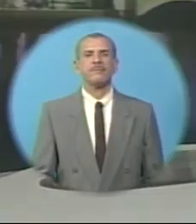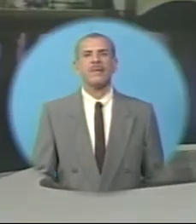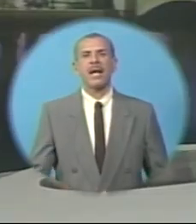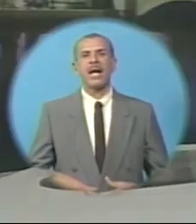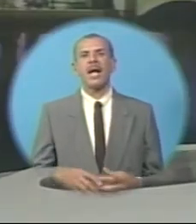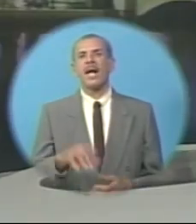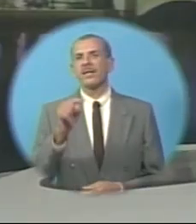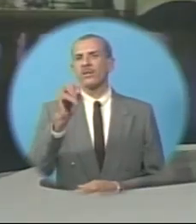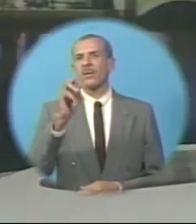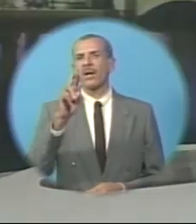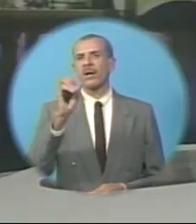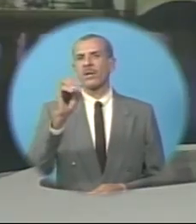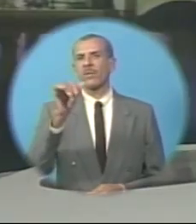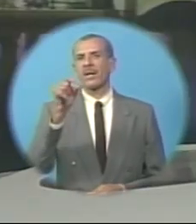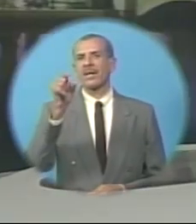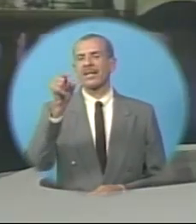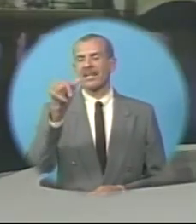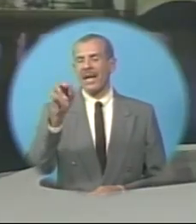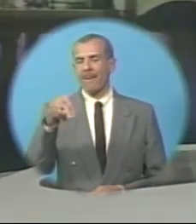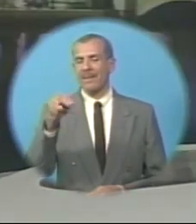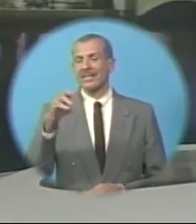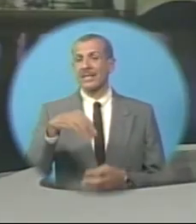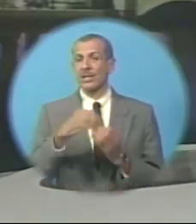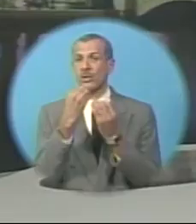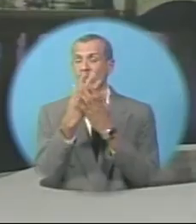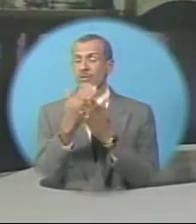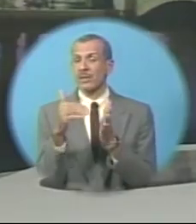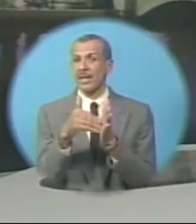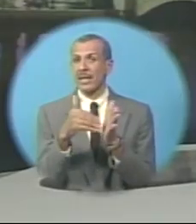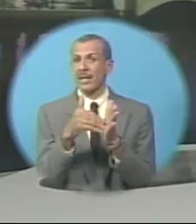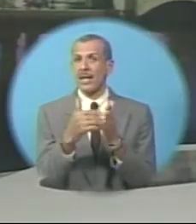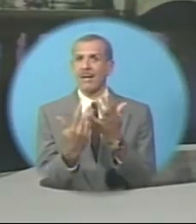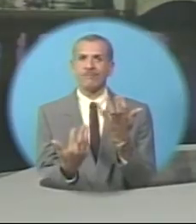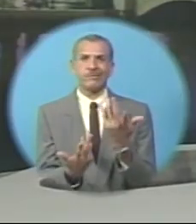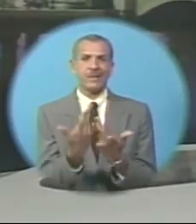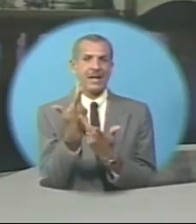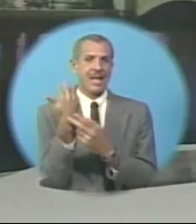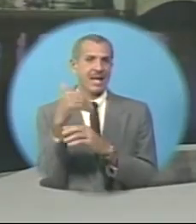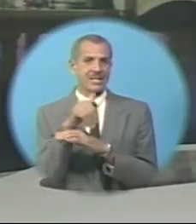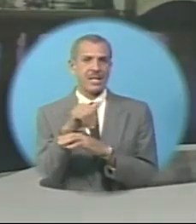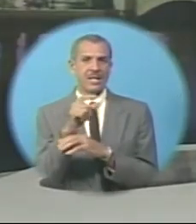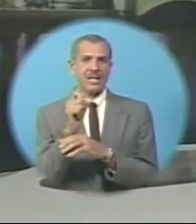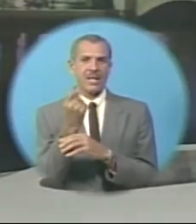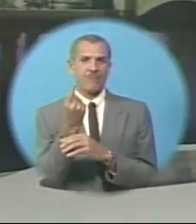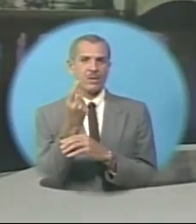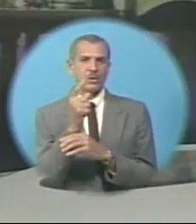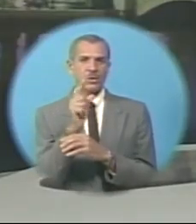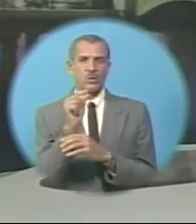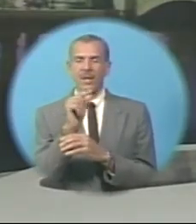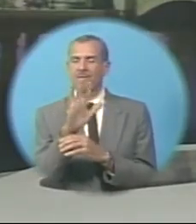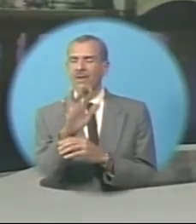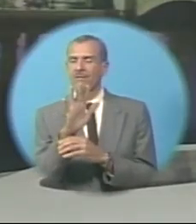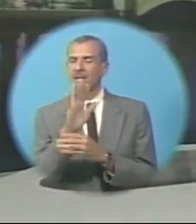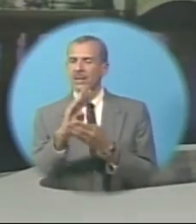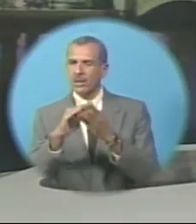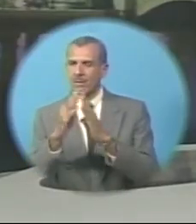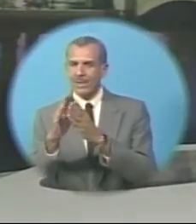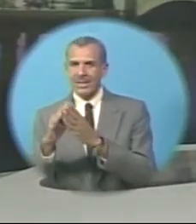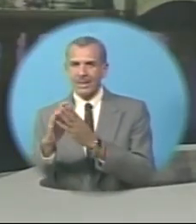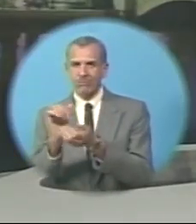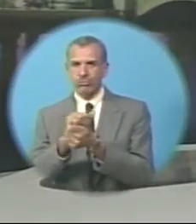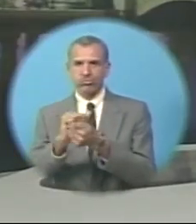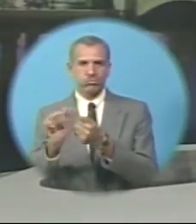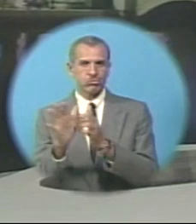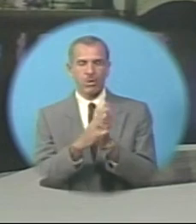Story Gap is in the news again. This time, a fire around 11:25 last night in that Codrington St. Michael community destroyed